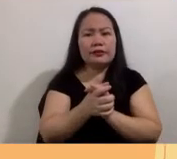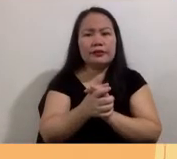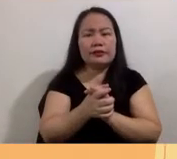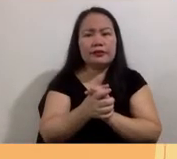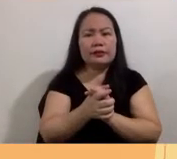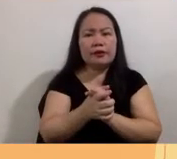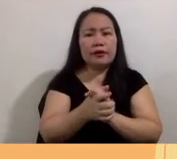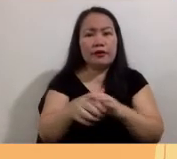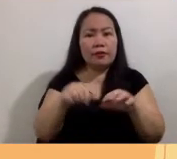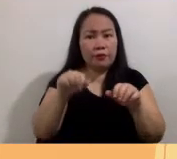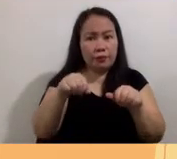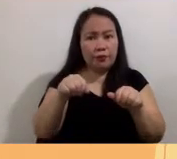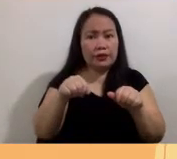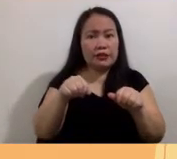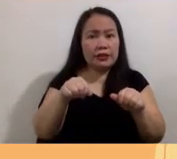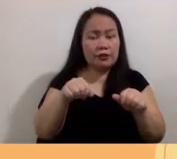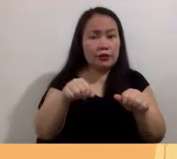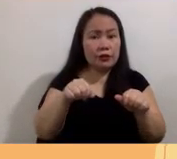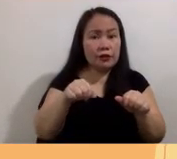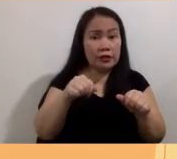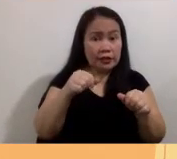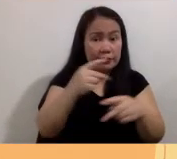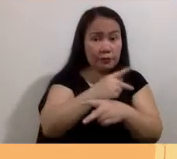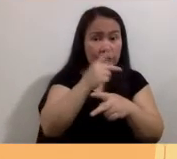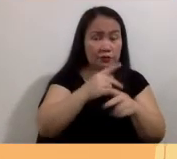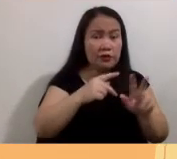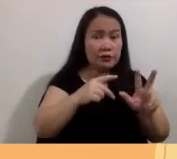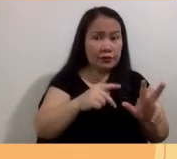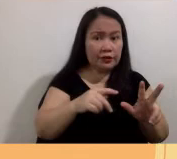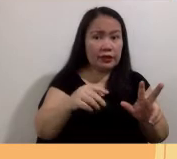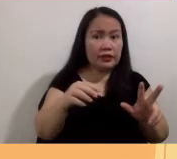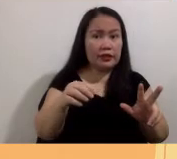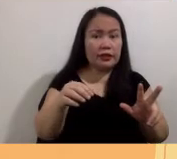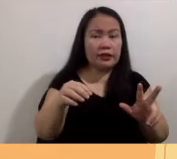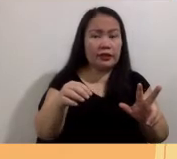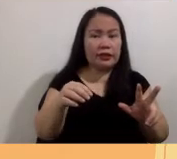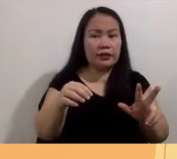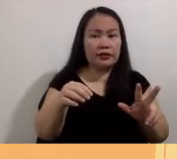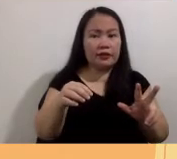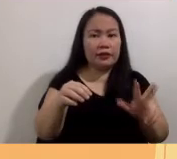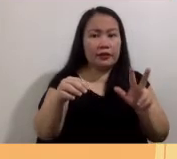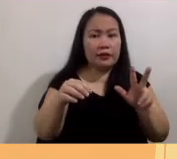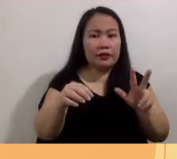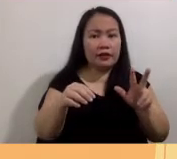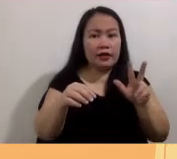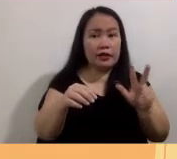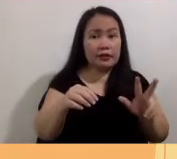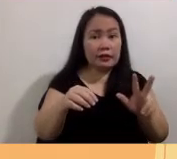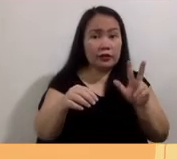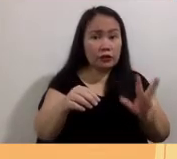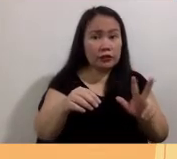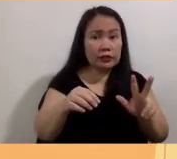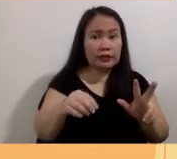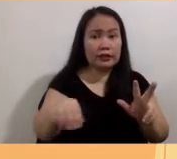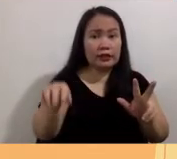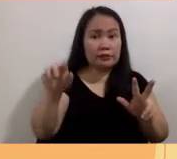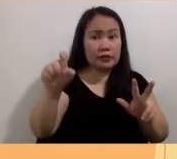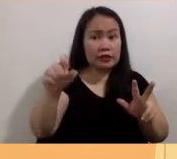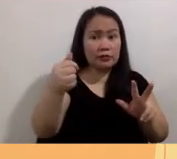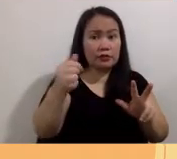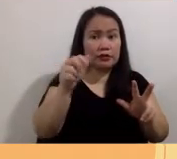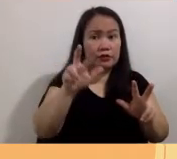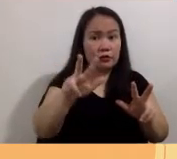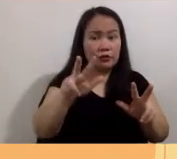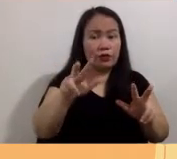by 3 times x times 2 and then 2 times x plus 5. So,